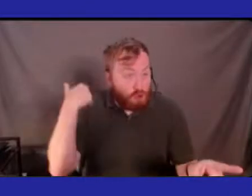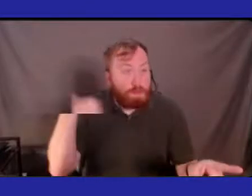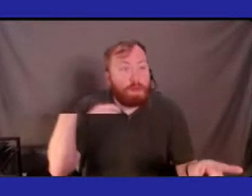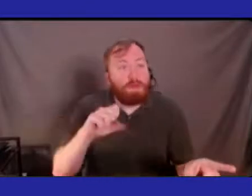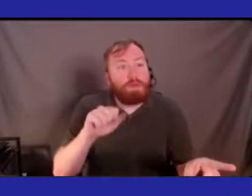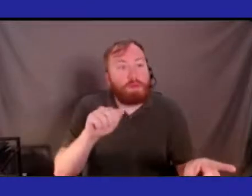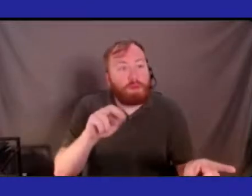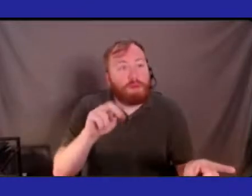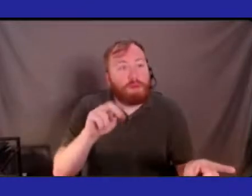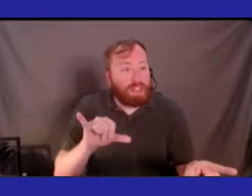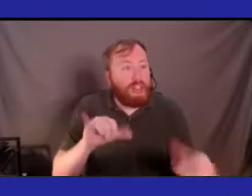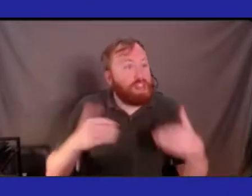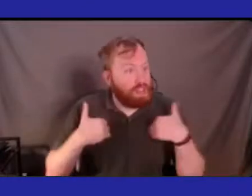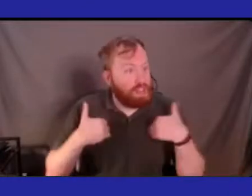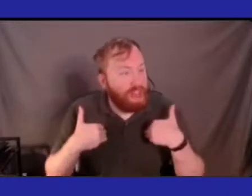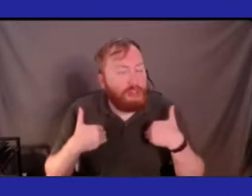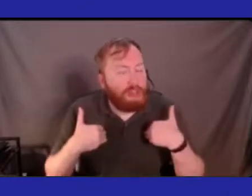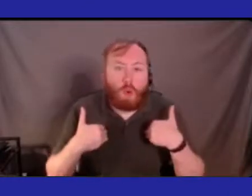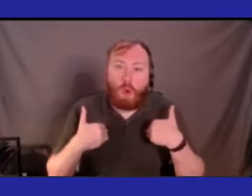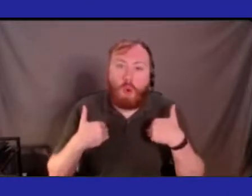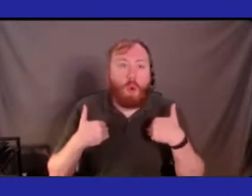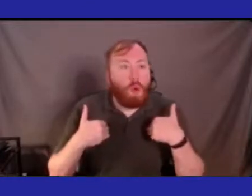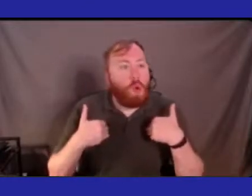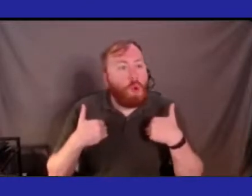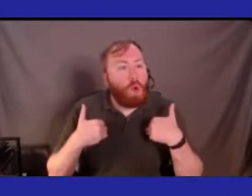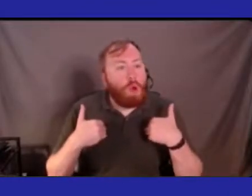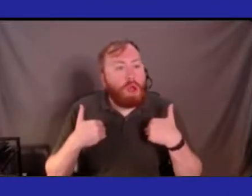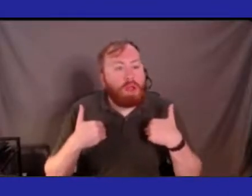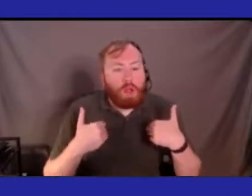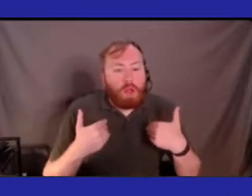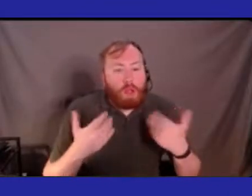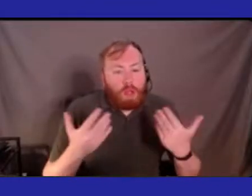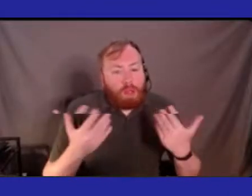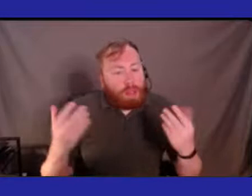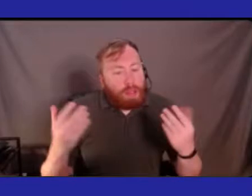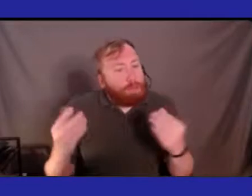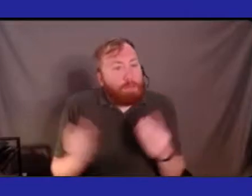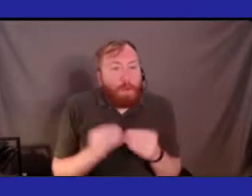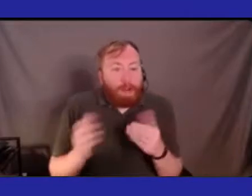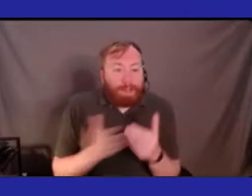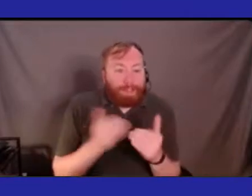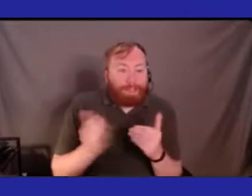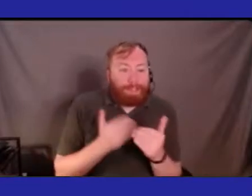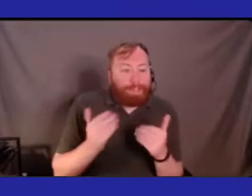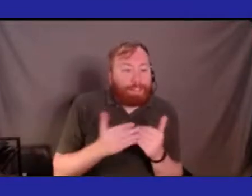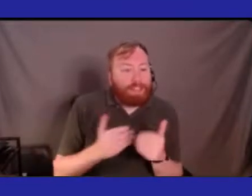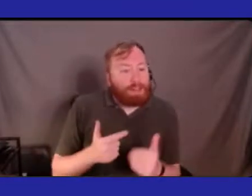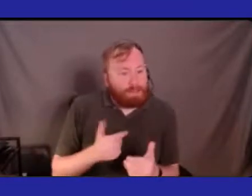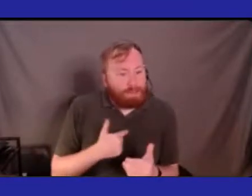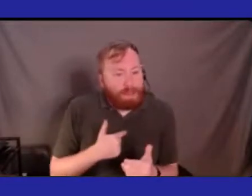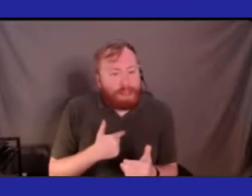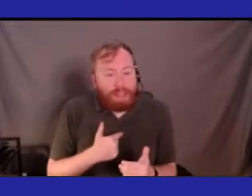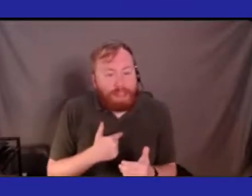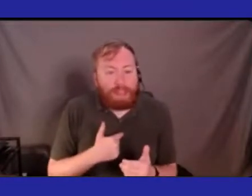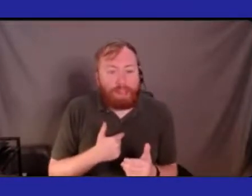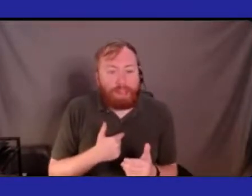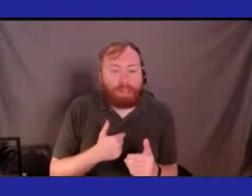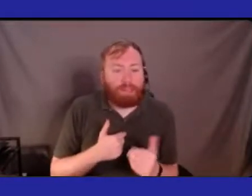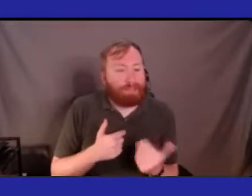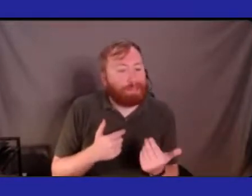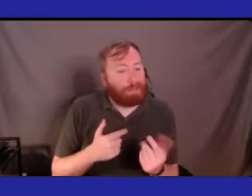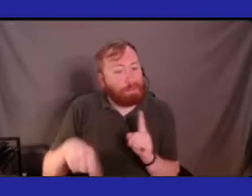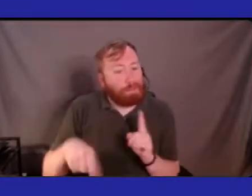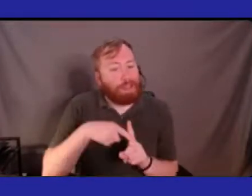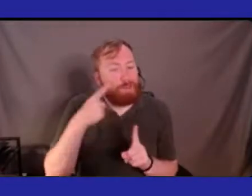to get my breast tested. I have fibrocystic breast disease, and I'm positive for BRCA1 and 2. I cannot take any more